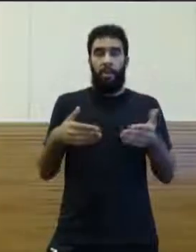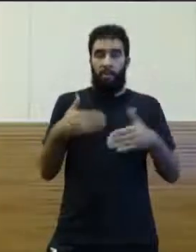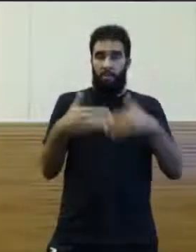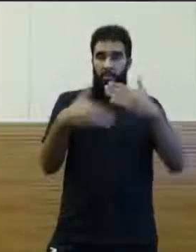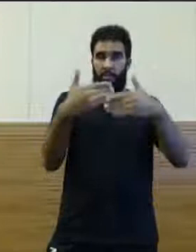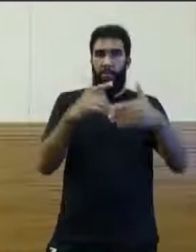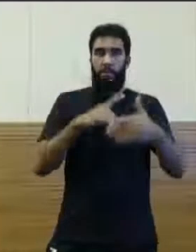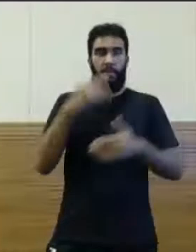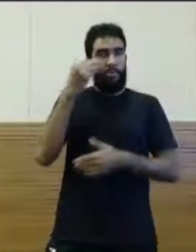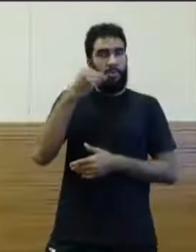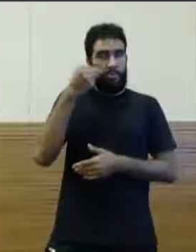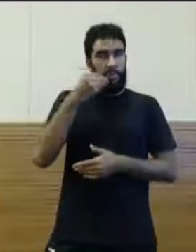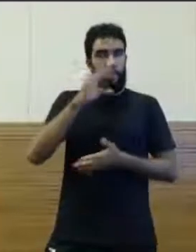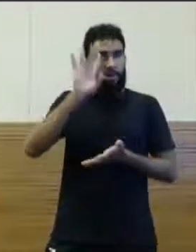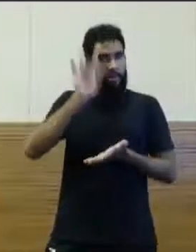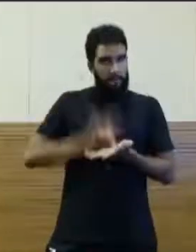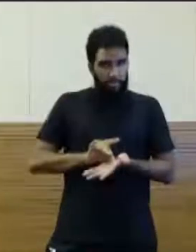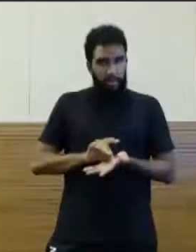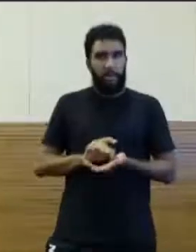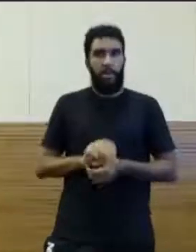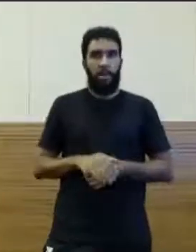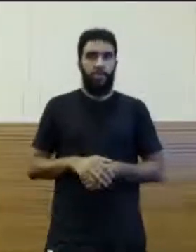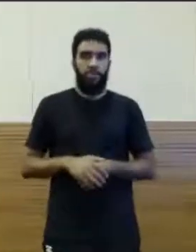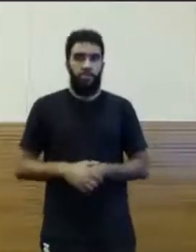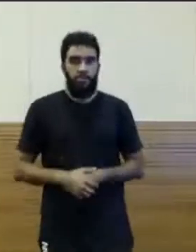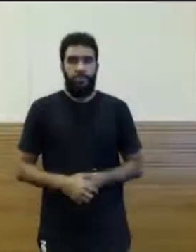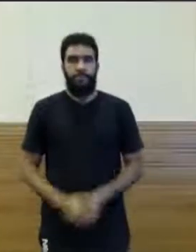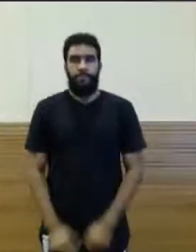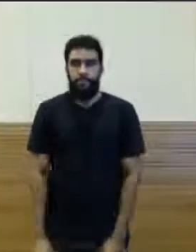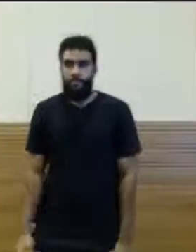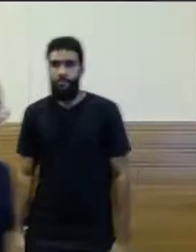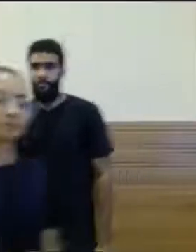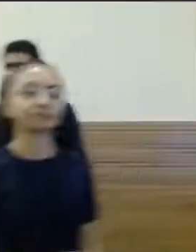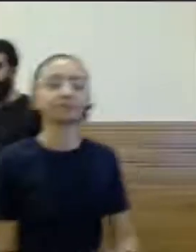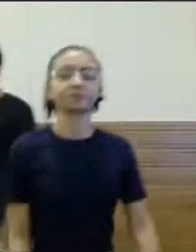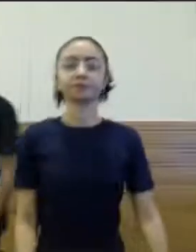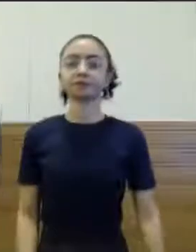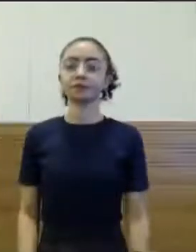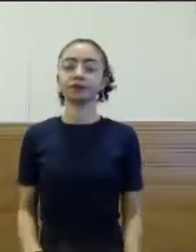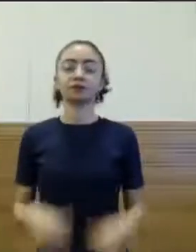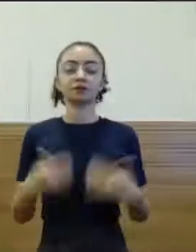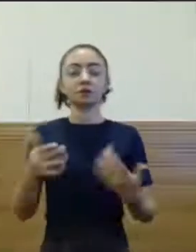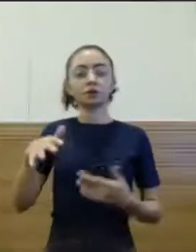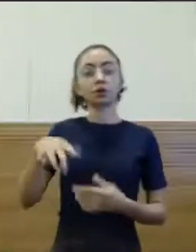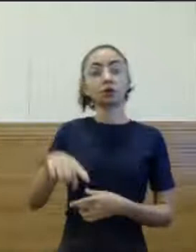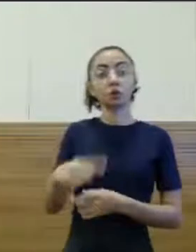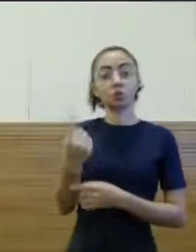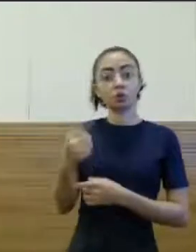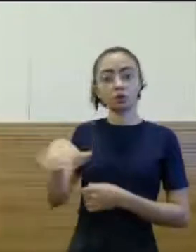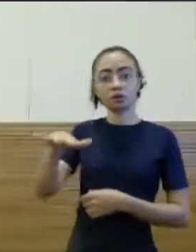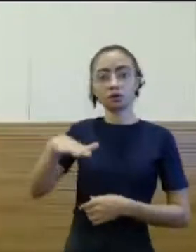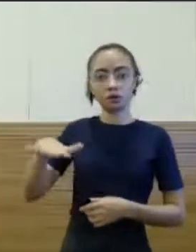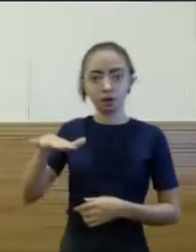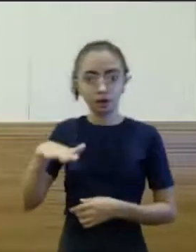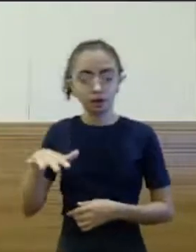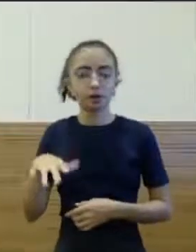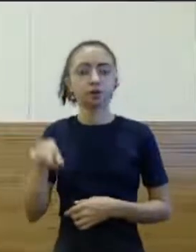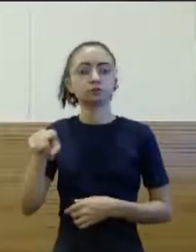dietary guidelines. We had a concrete experience where one of the surfaces of the